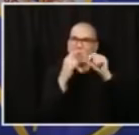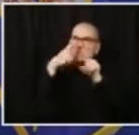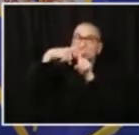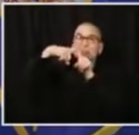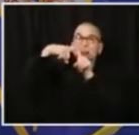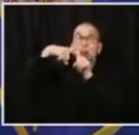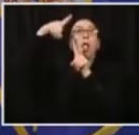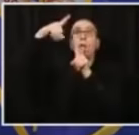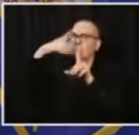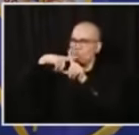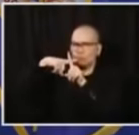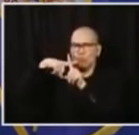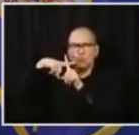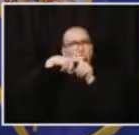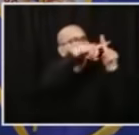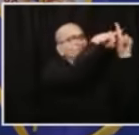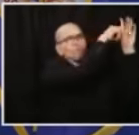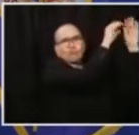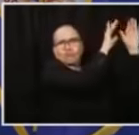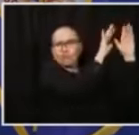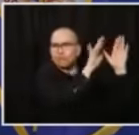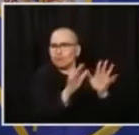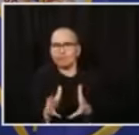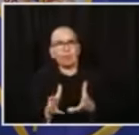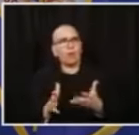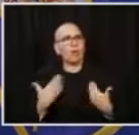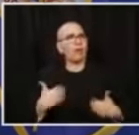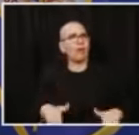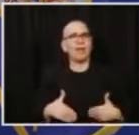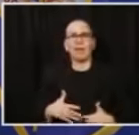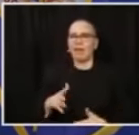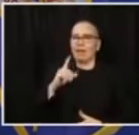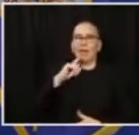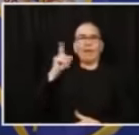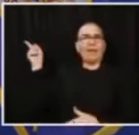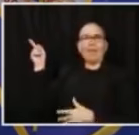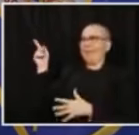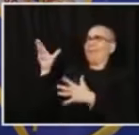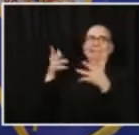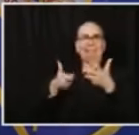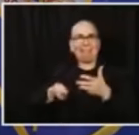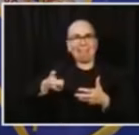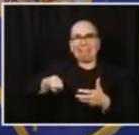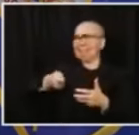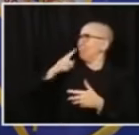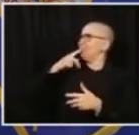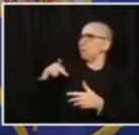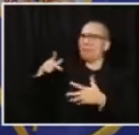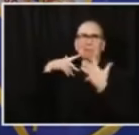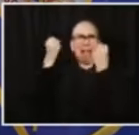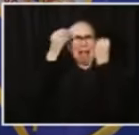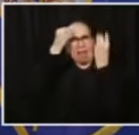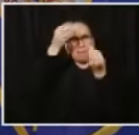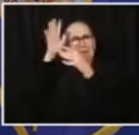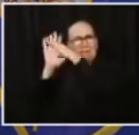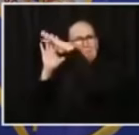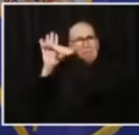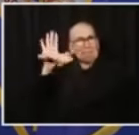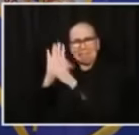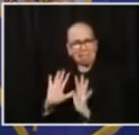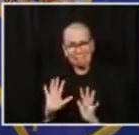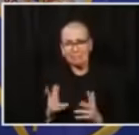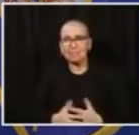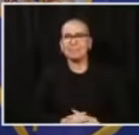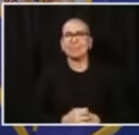Now, this slide is way too much information, and really the point of it is the governor asked me to share it